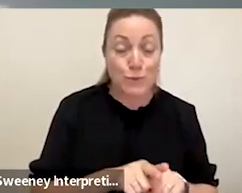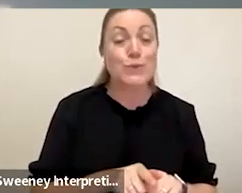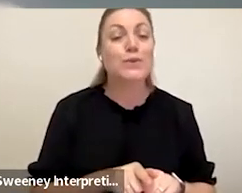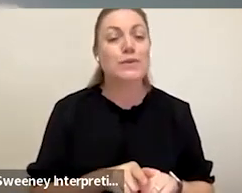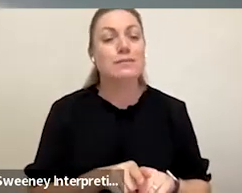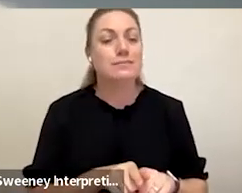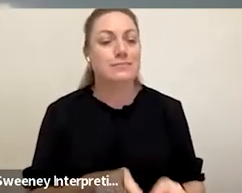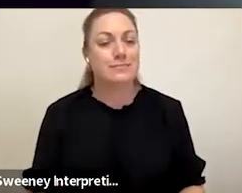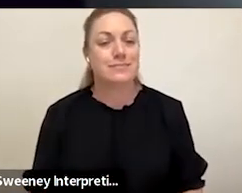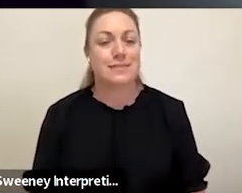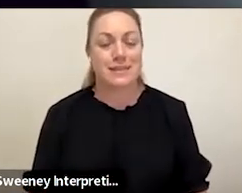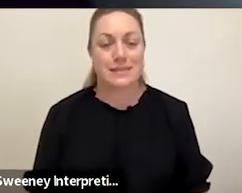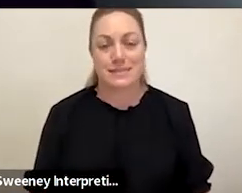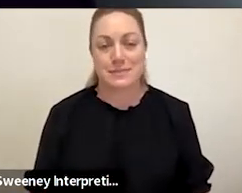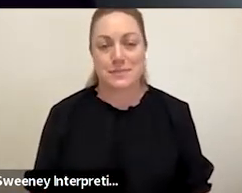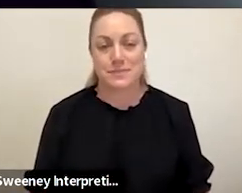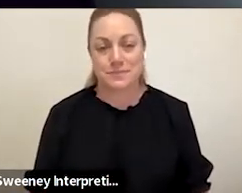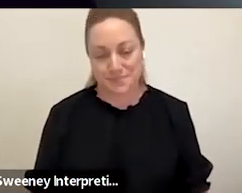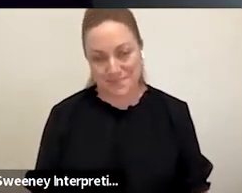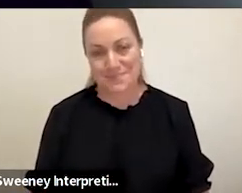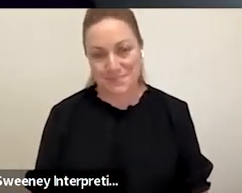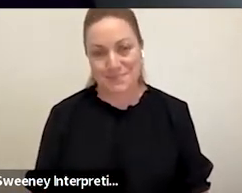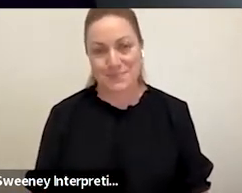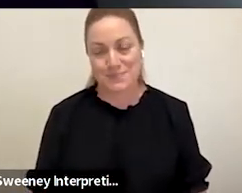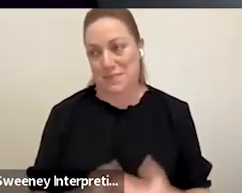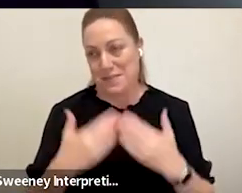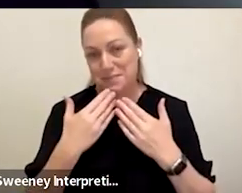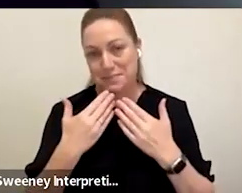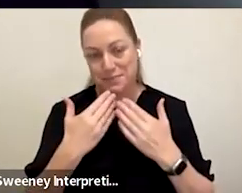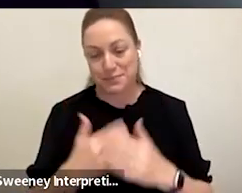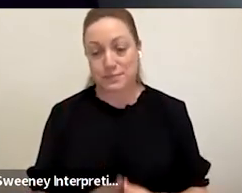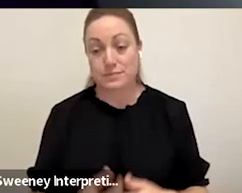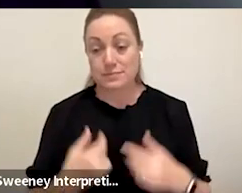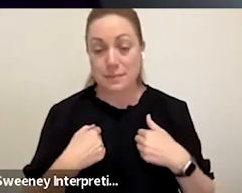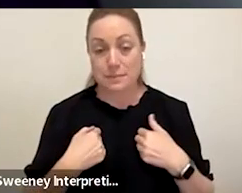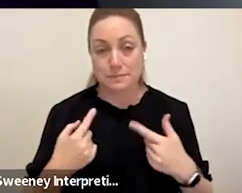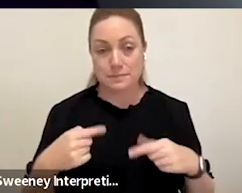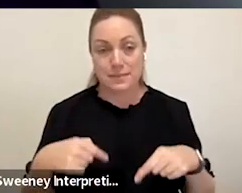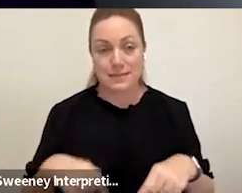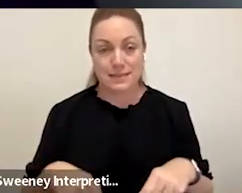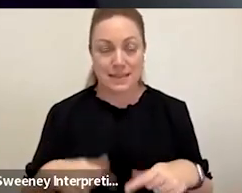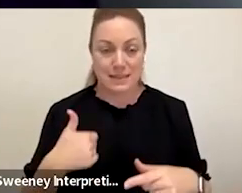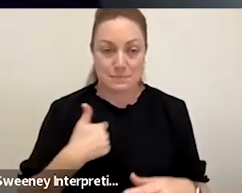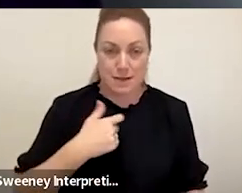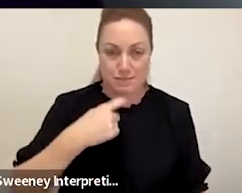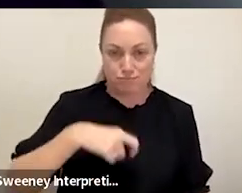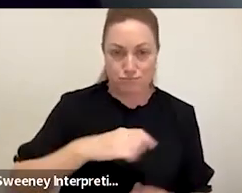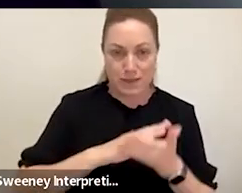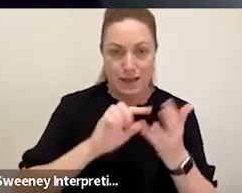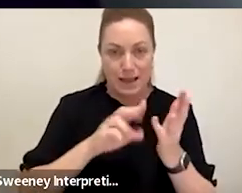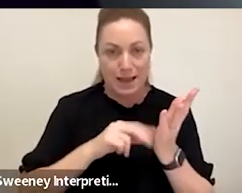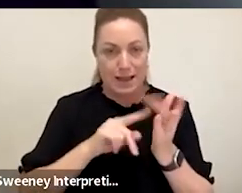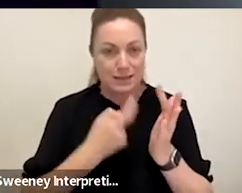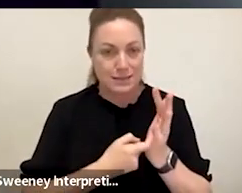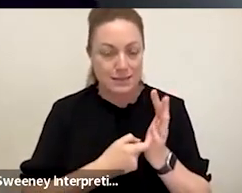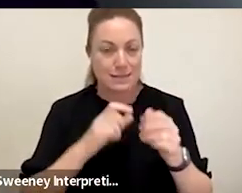too. Sure, thanks, Parvati. So I'm here today in my role as Hunter Local Land